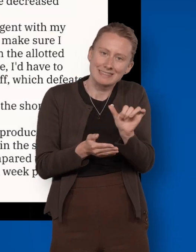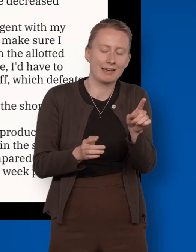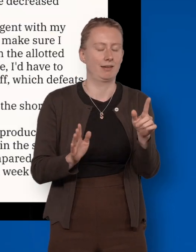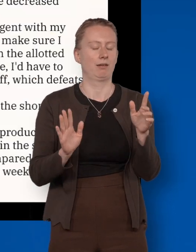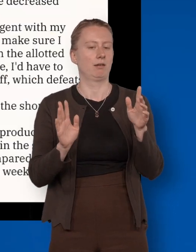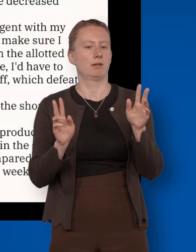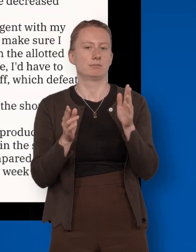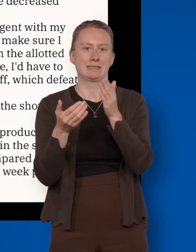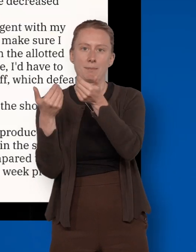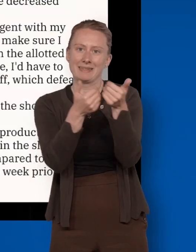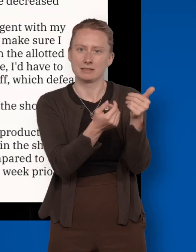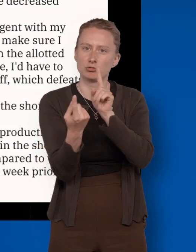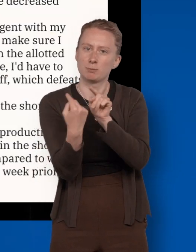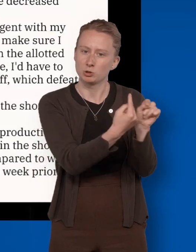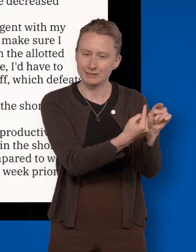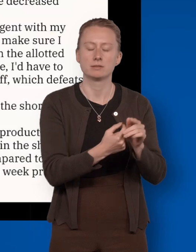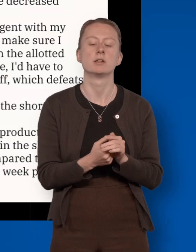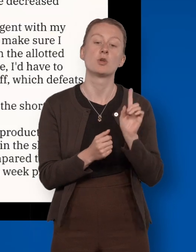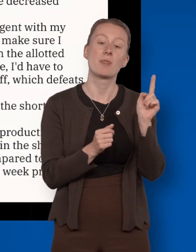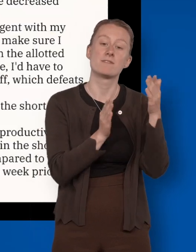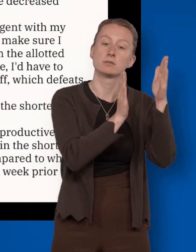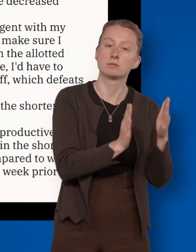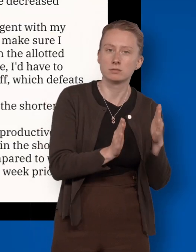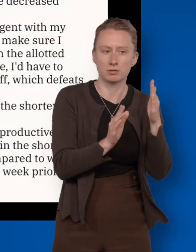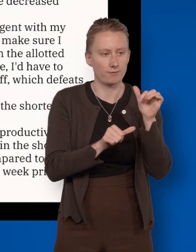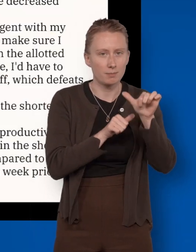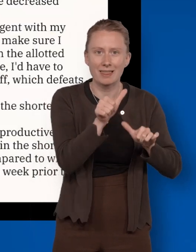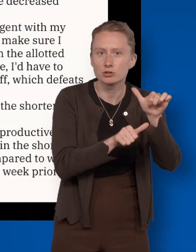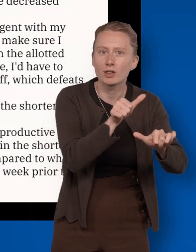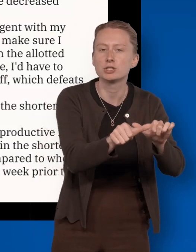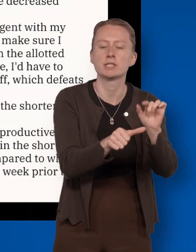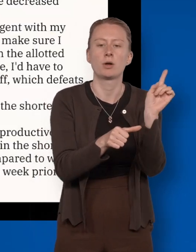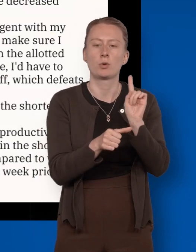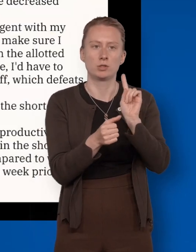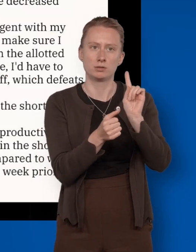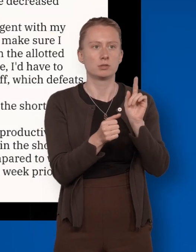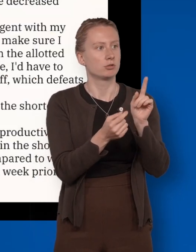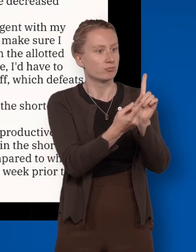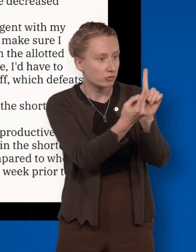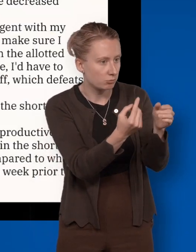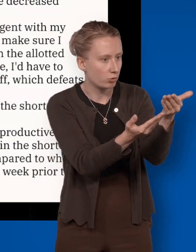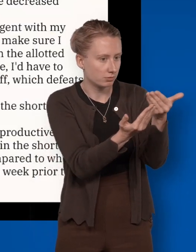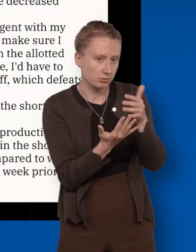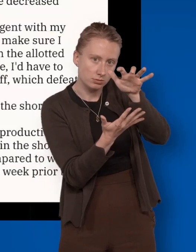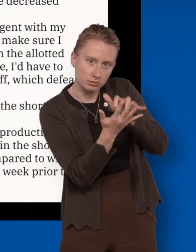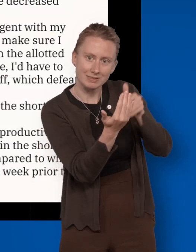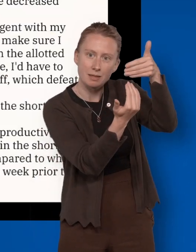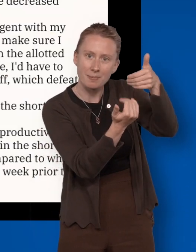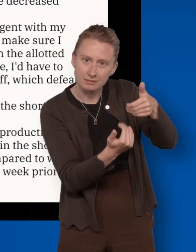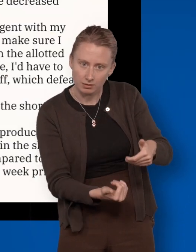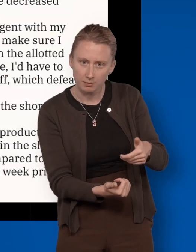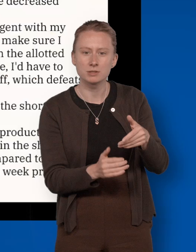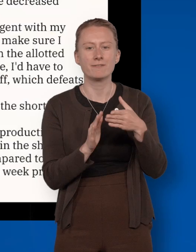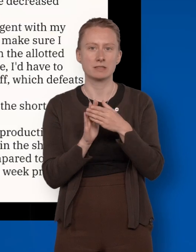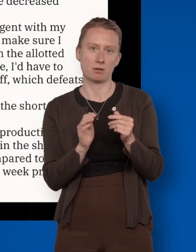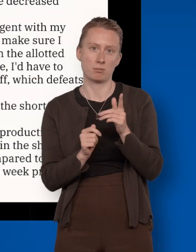So the first part of the Scribe methodology is to split up a survey response. So for example, here on the left-hand side, I have an